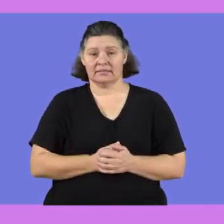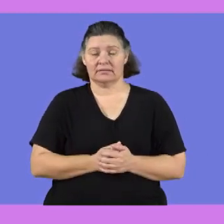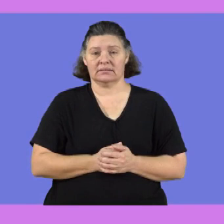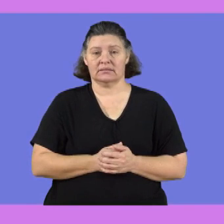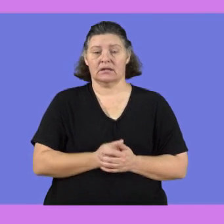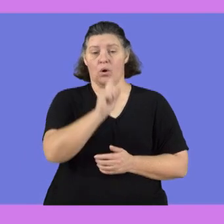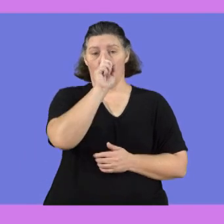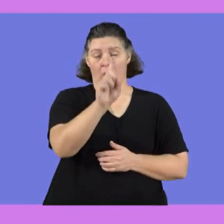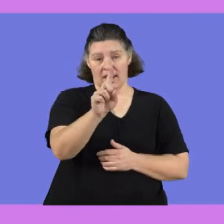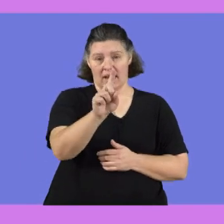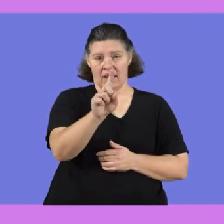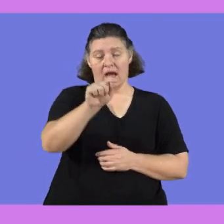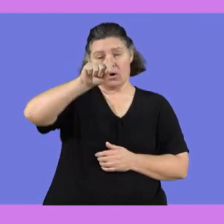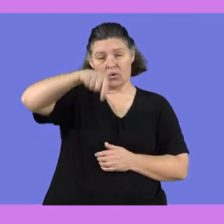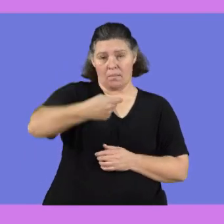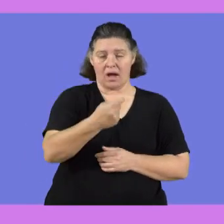we got is